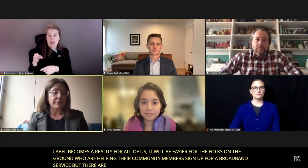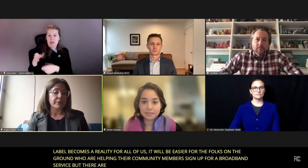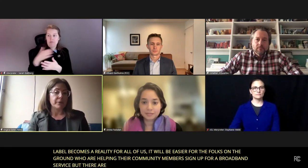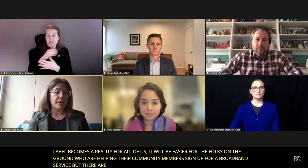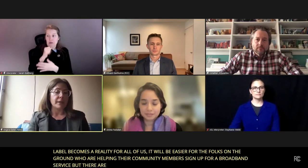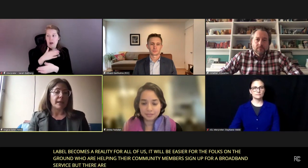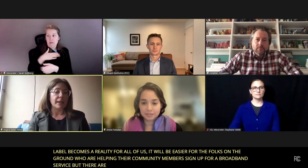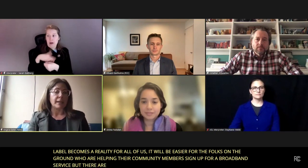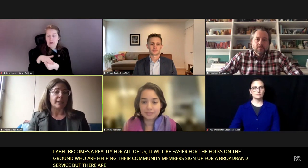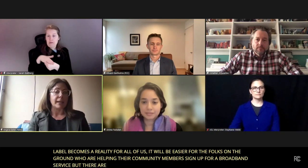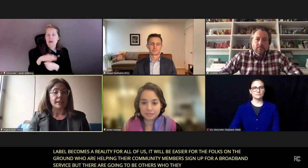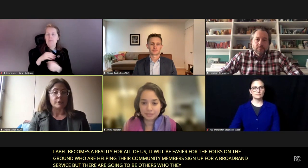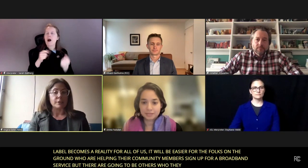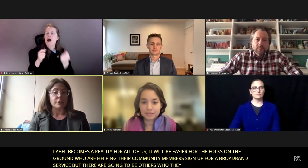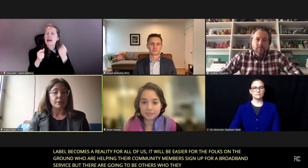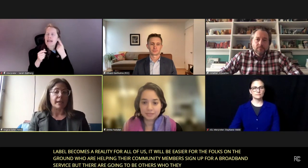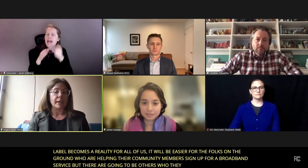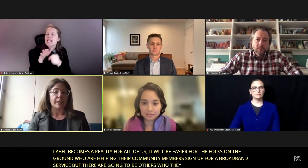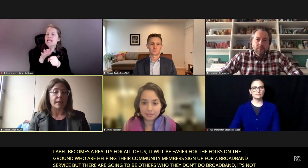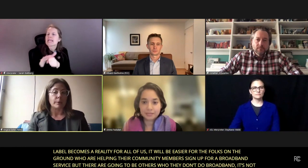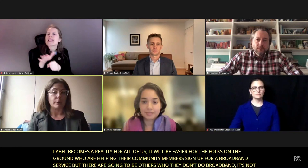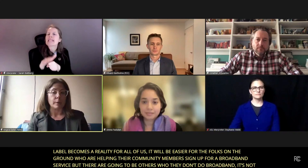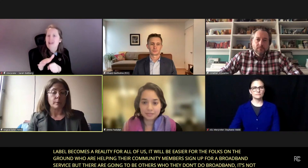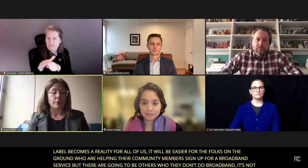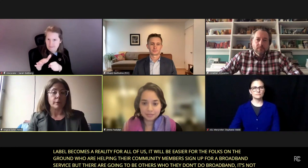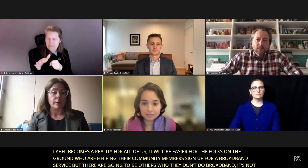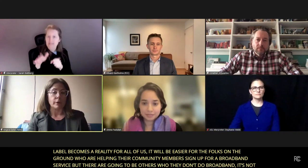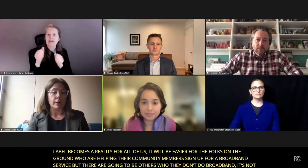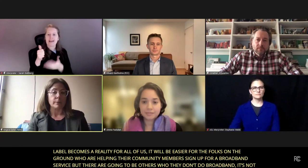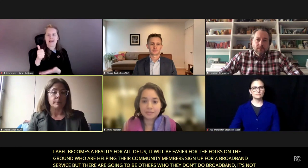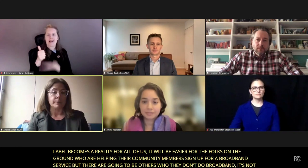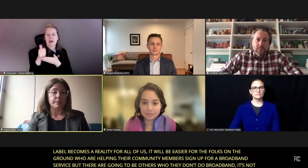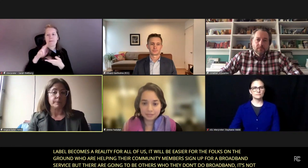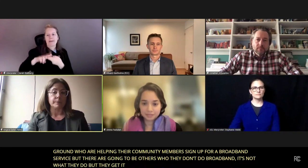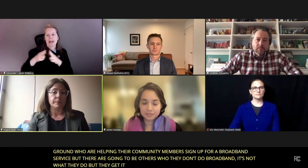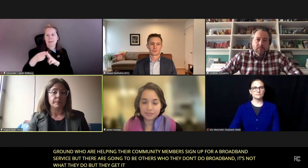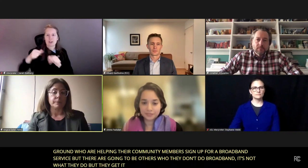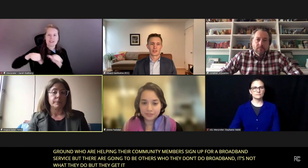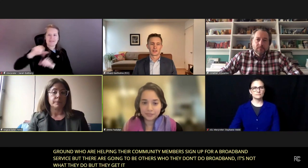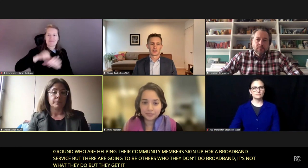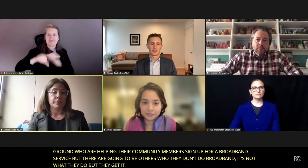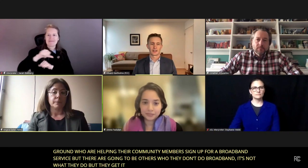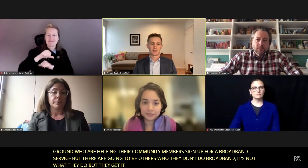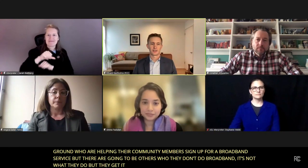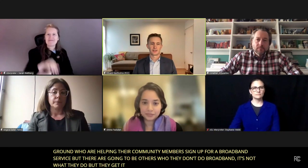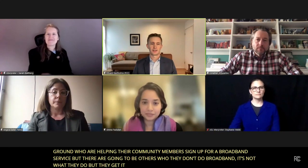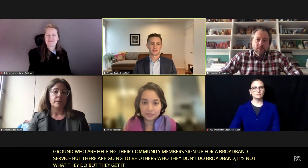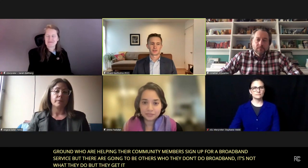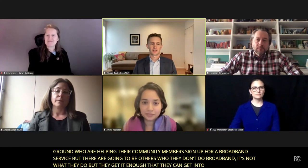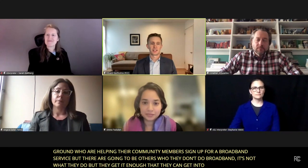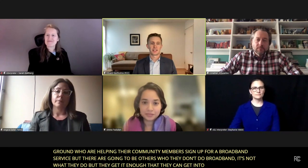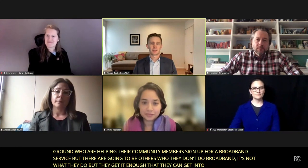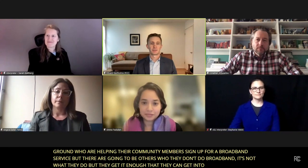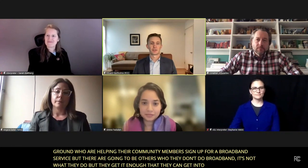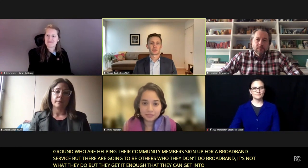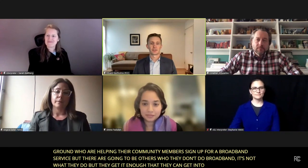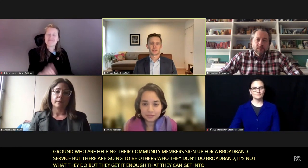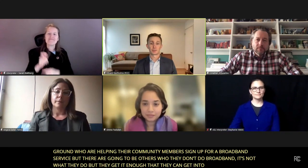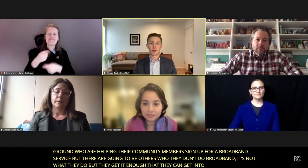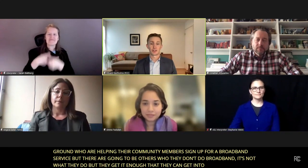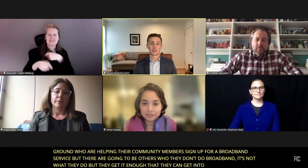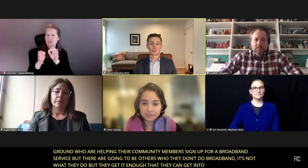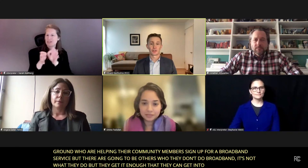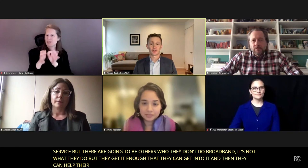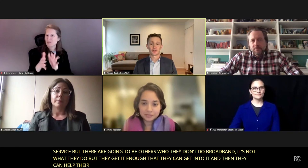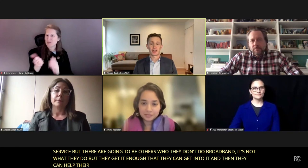it enough that they can get into it, and then they can help their neighbors figure it out. And I know that your team members and